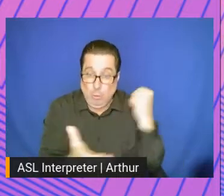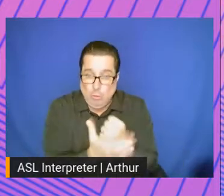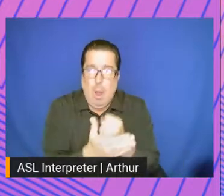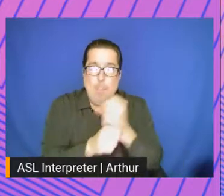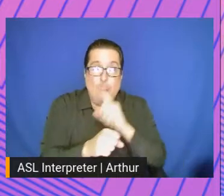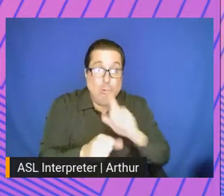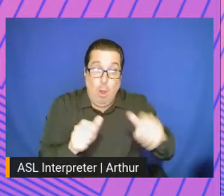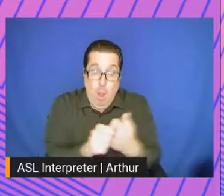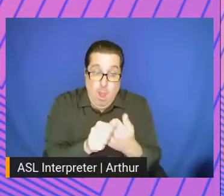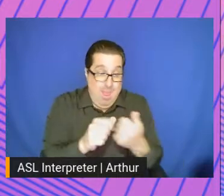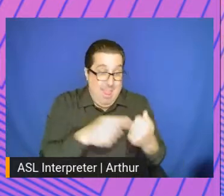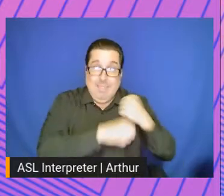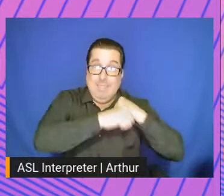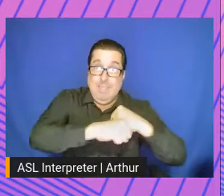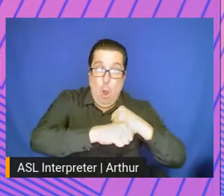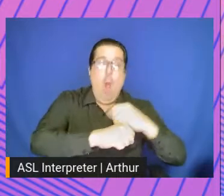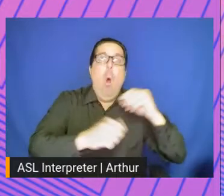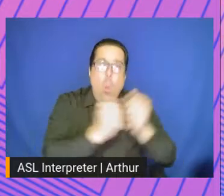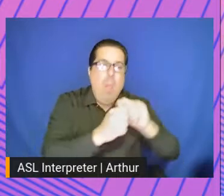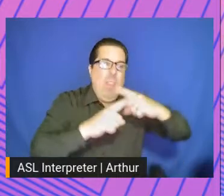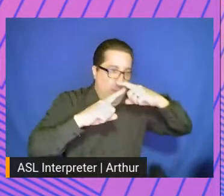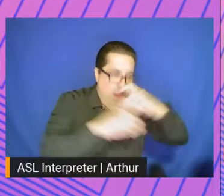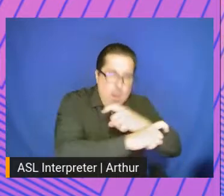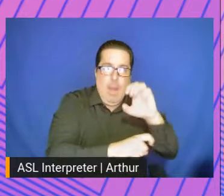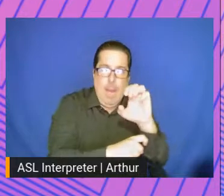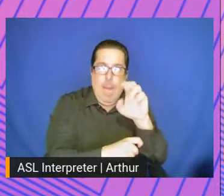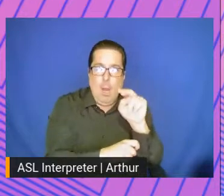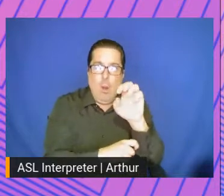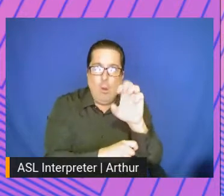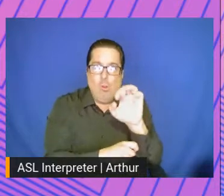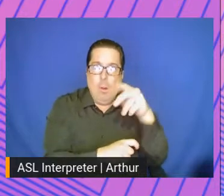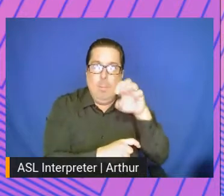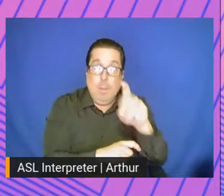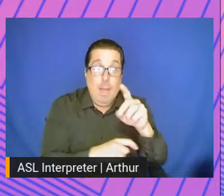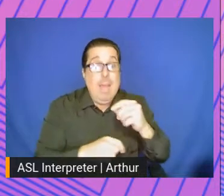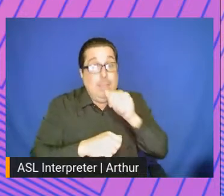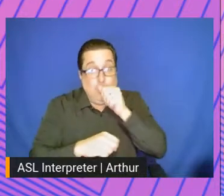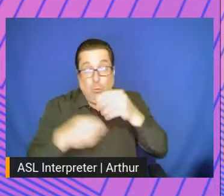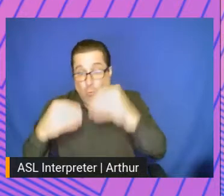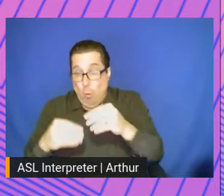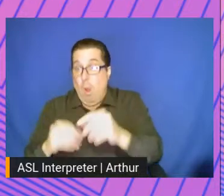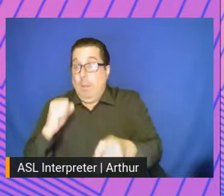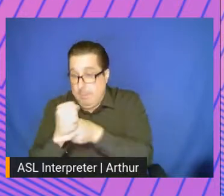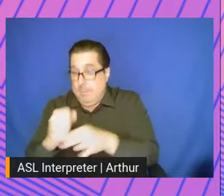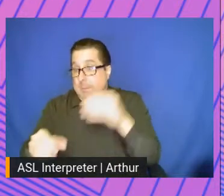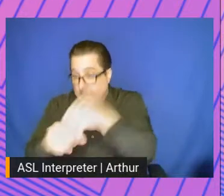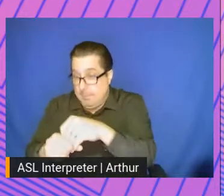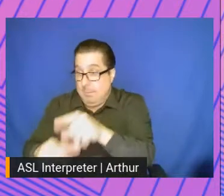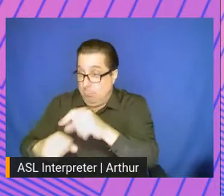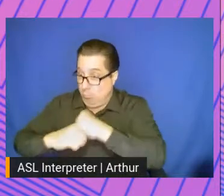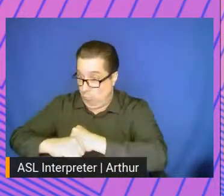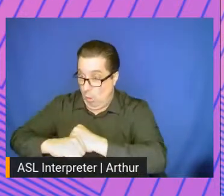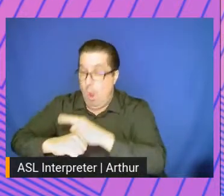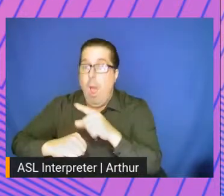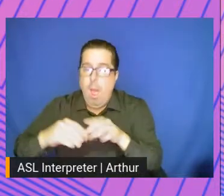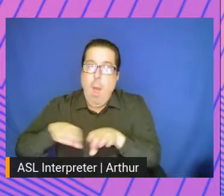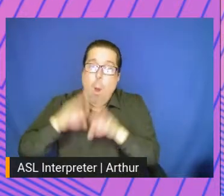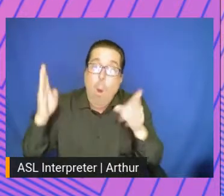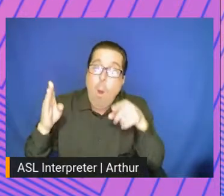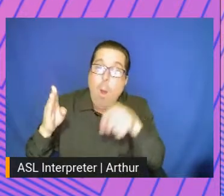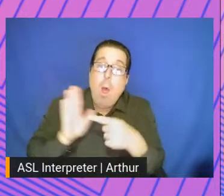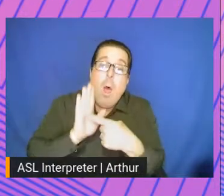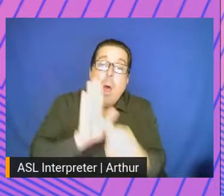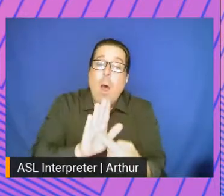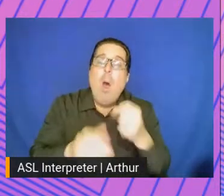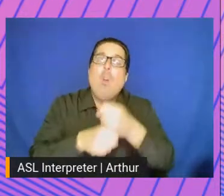that's a resource that's encrypted. But essentially, once the secret store and the external secret component have done their job, they're just going to expose, they're going to